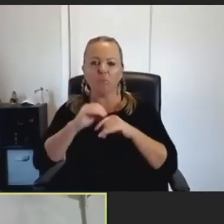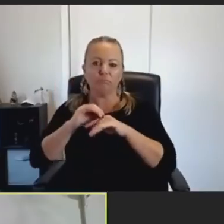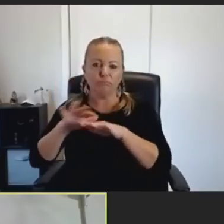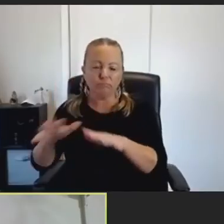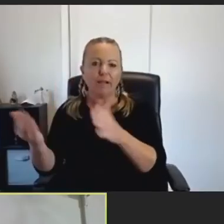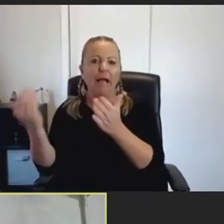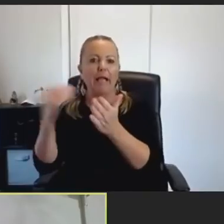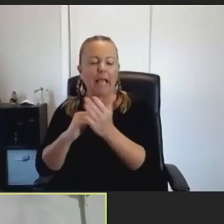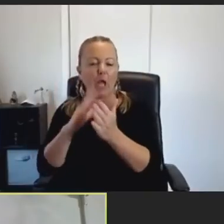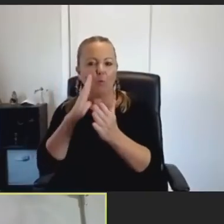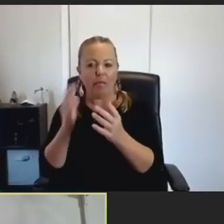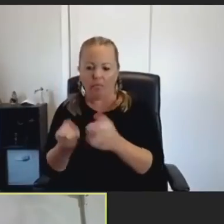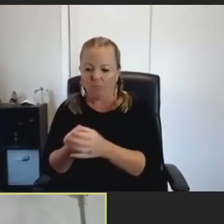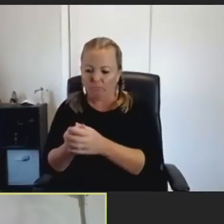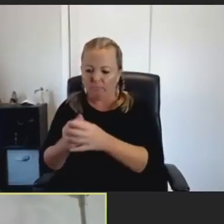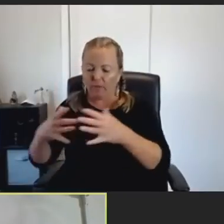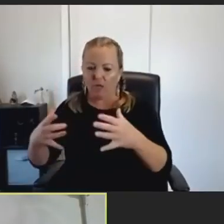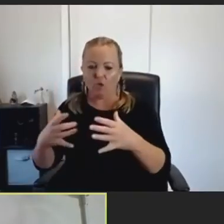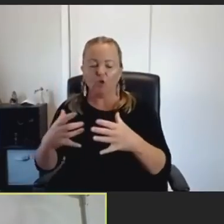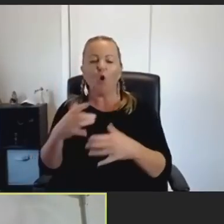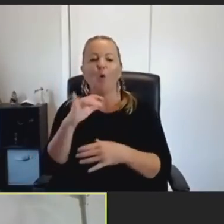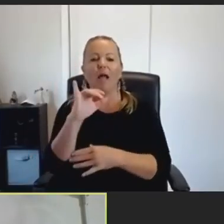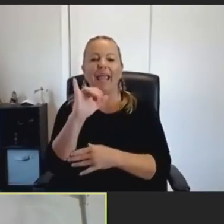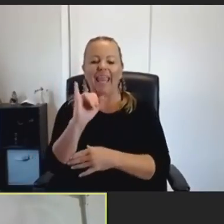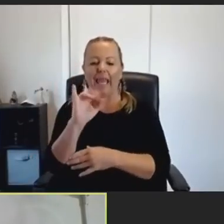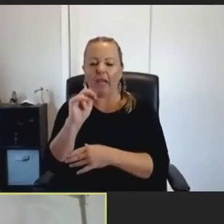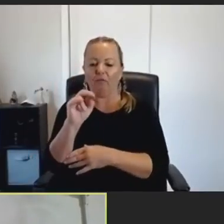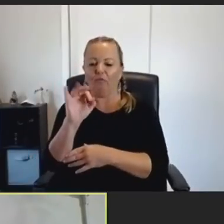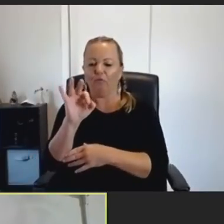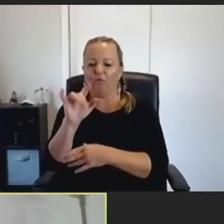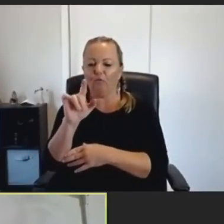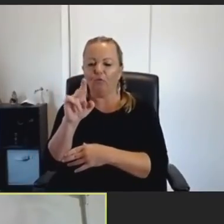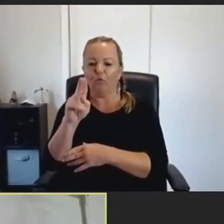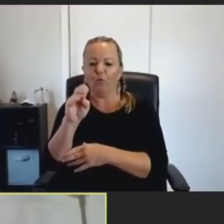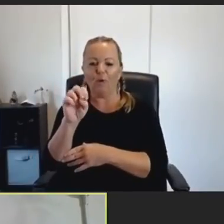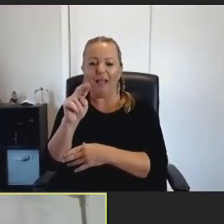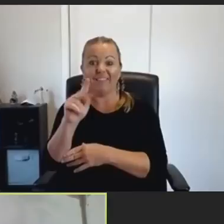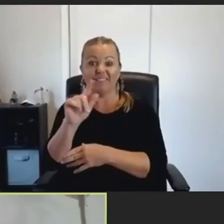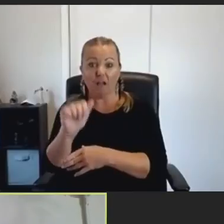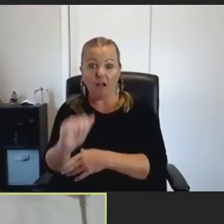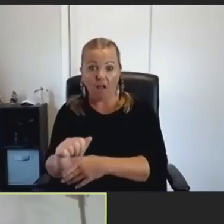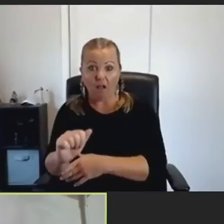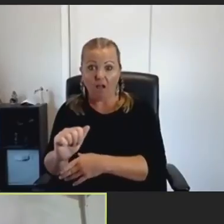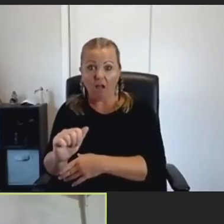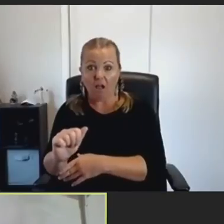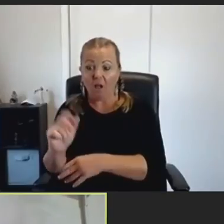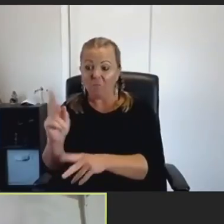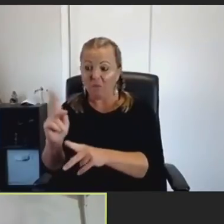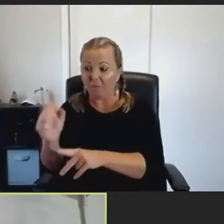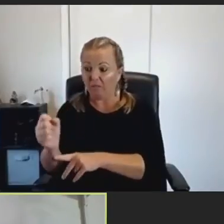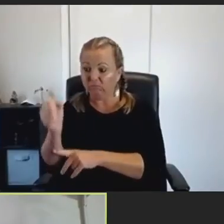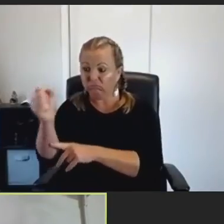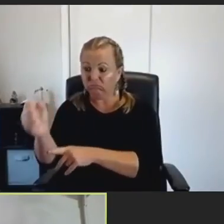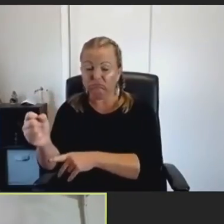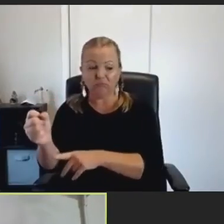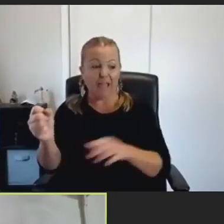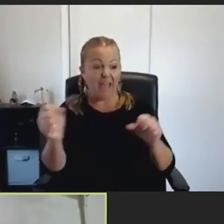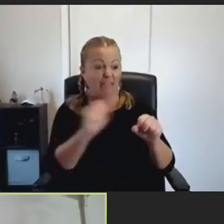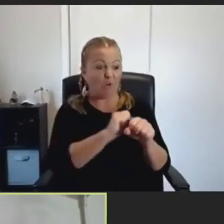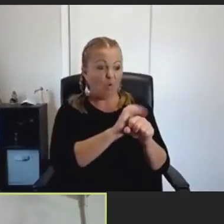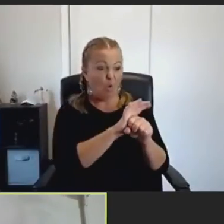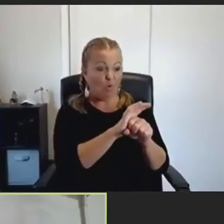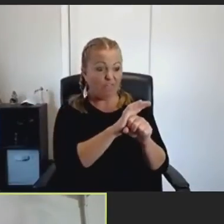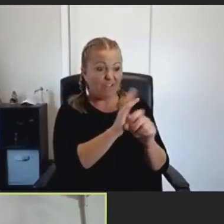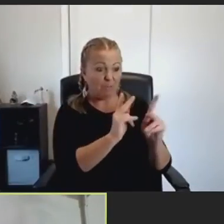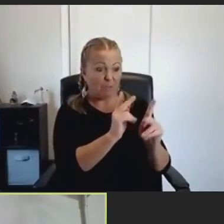year. If we have influenza-related hospitalizations at the same time that we have COVID-related hospitalizations, that's where we could really